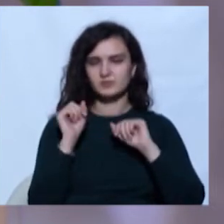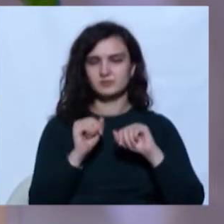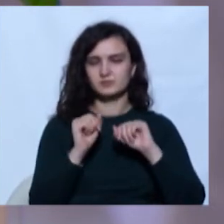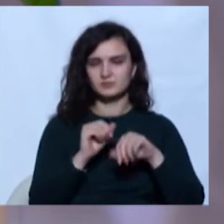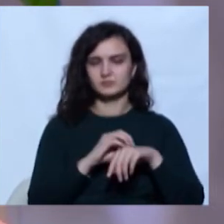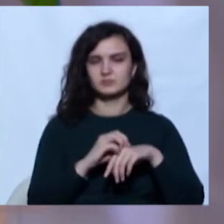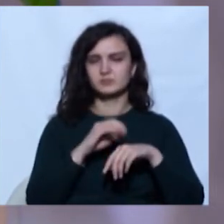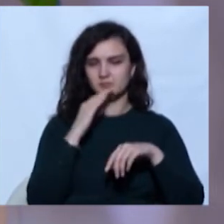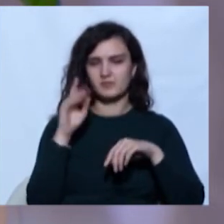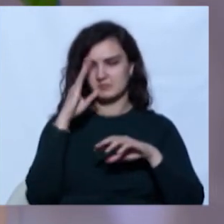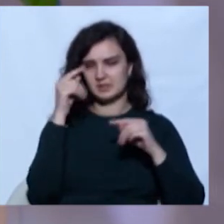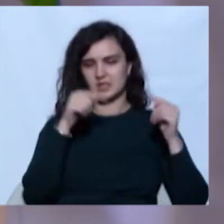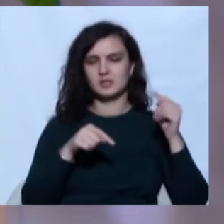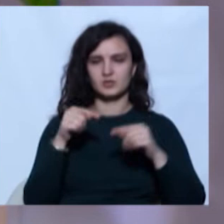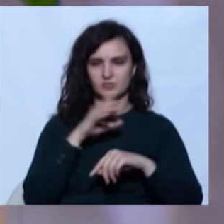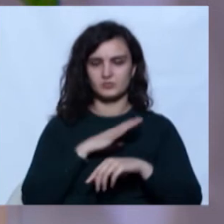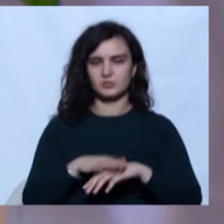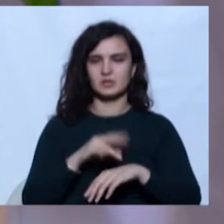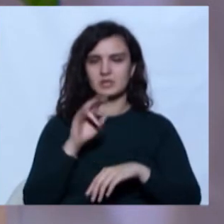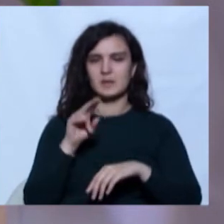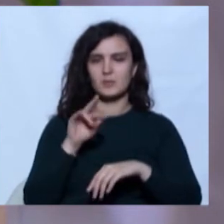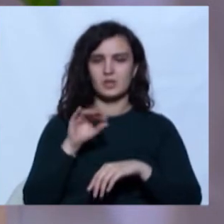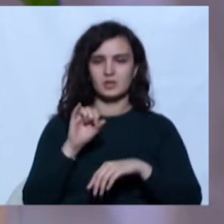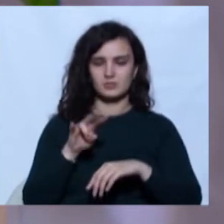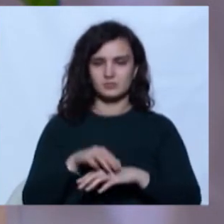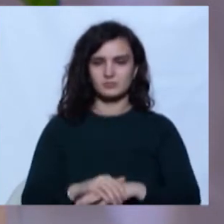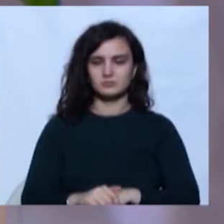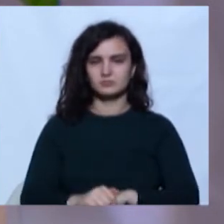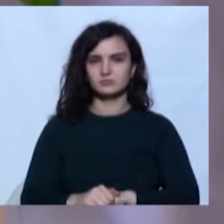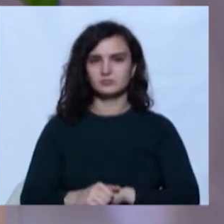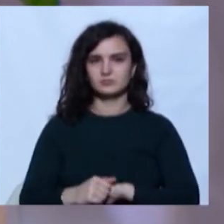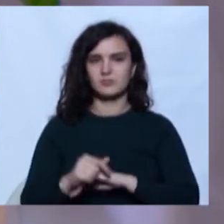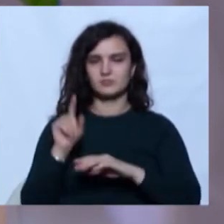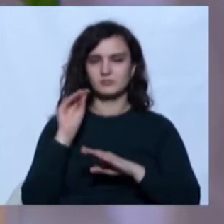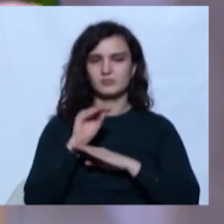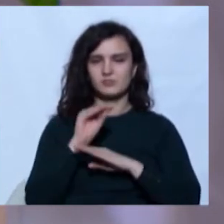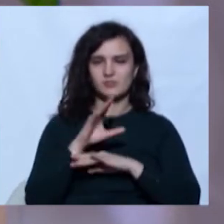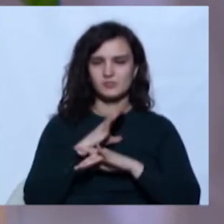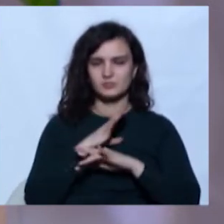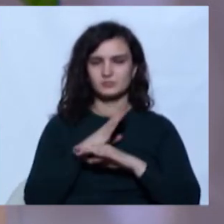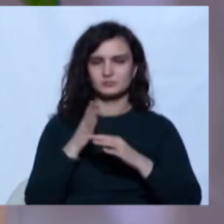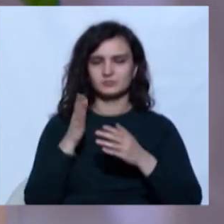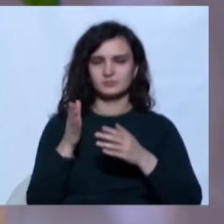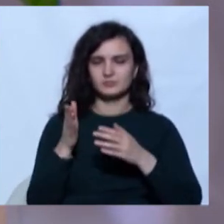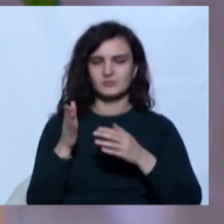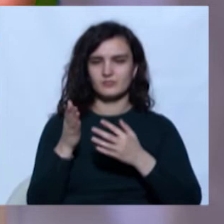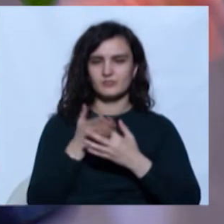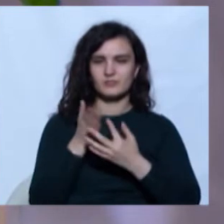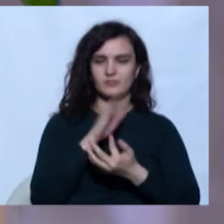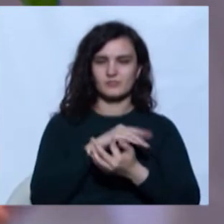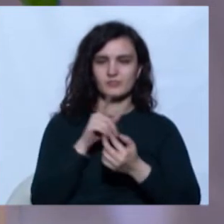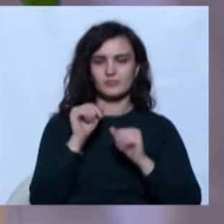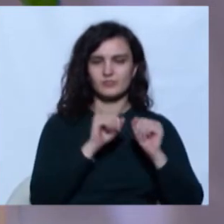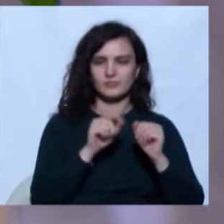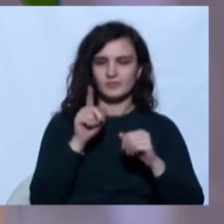had a lot of enemies, so Napoleon. And you were often judged by which side of the fence you were on, whether you were his supporter